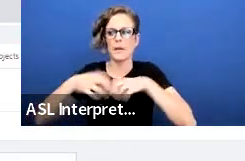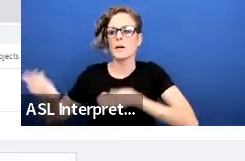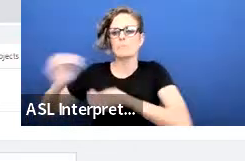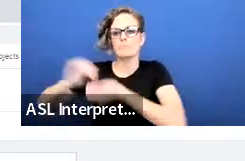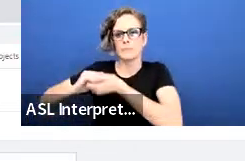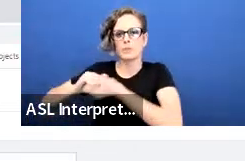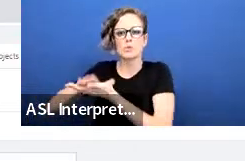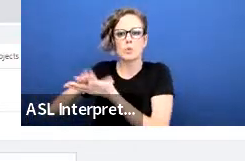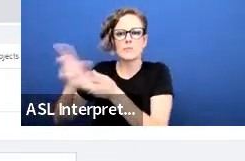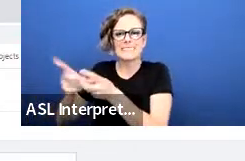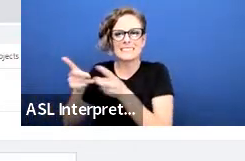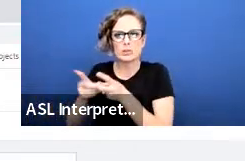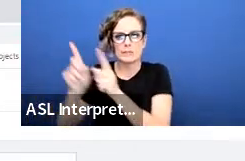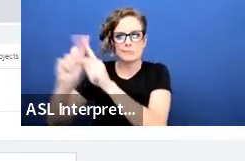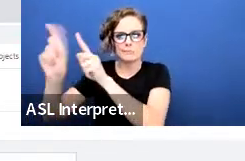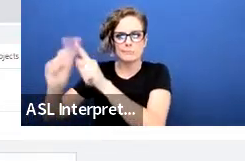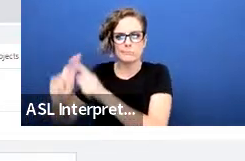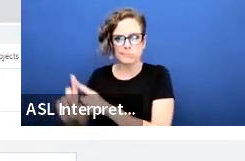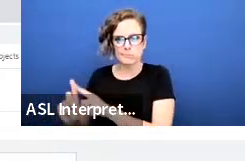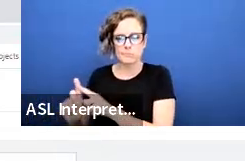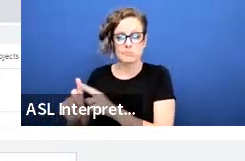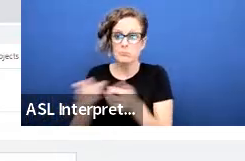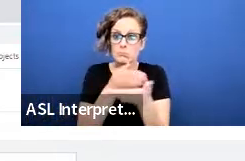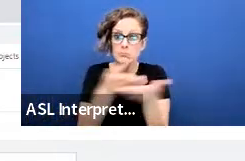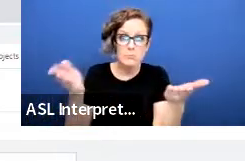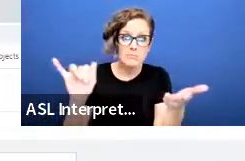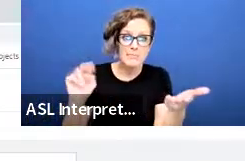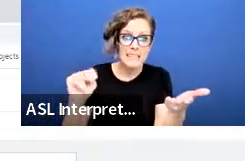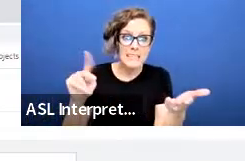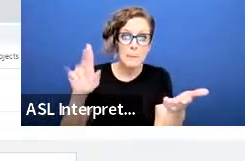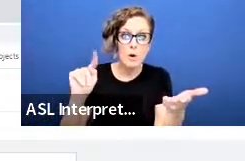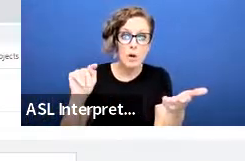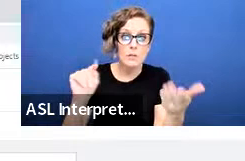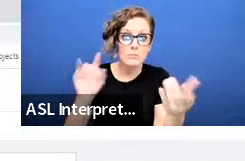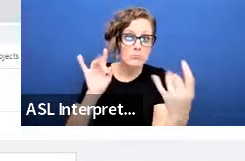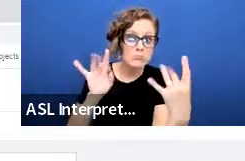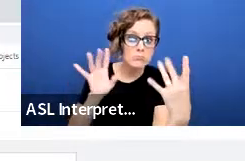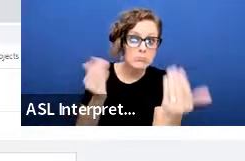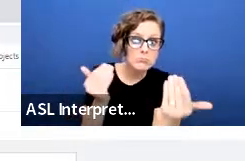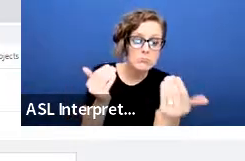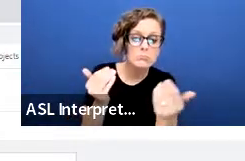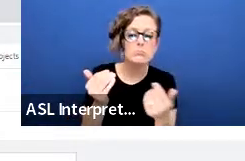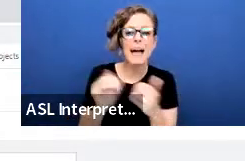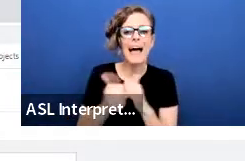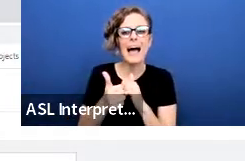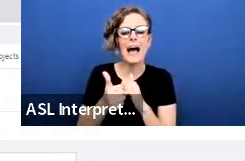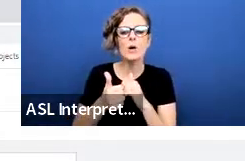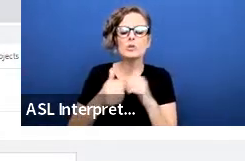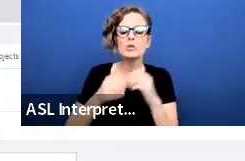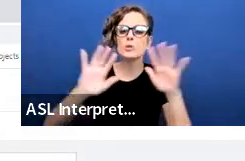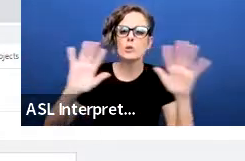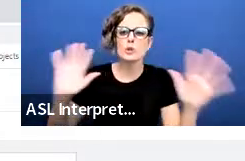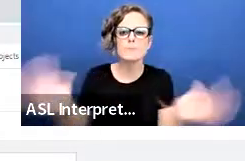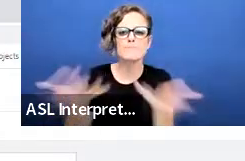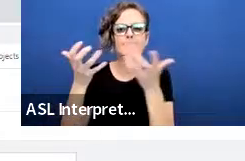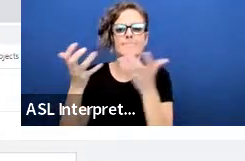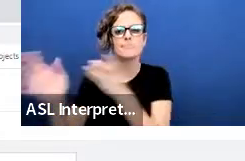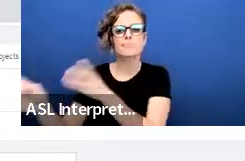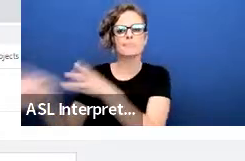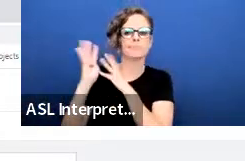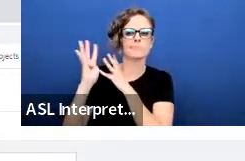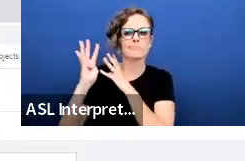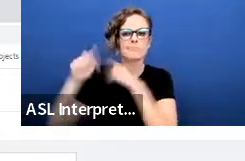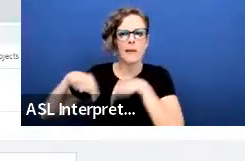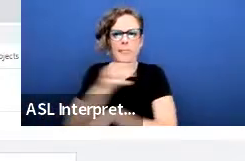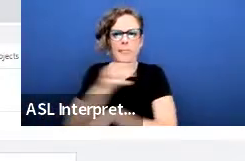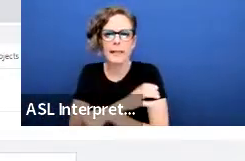have any input as far as, you know, what might increase uptake at clinics? Like we've already talked about, I